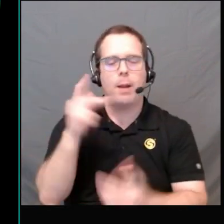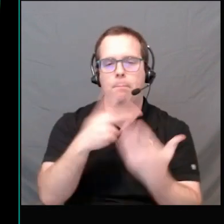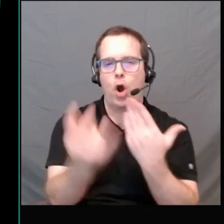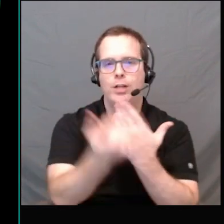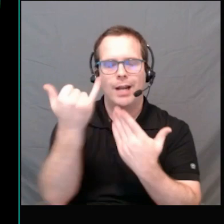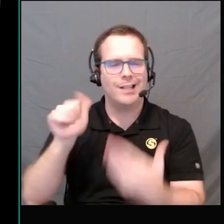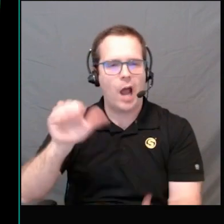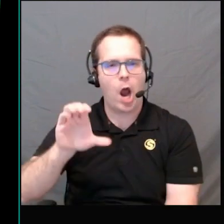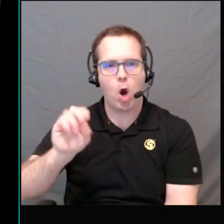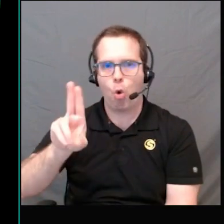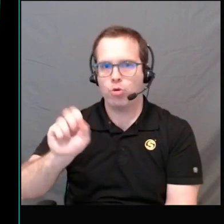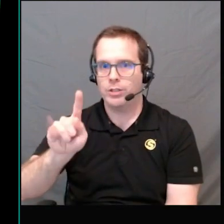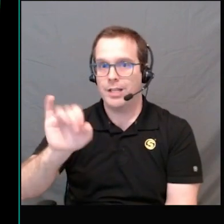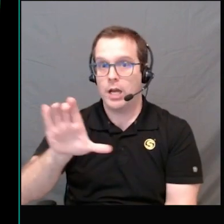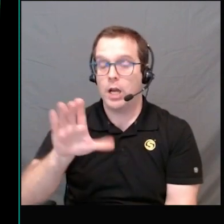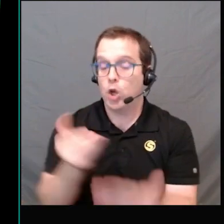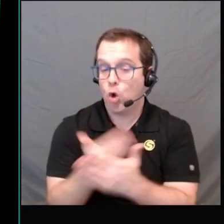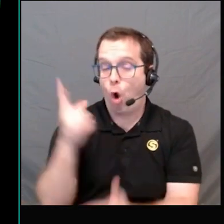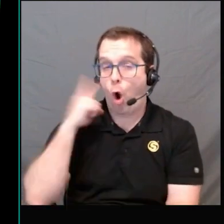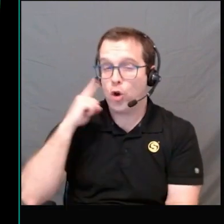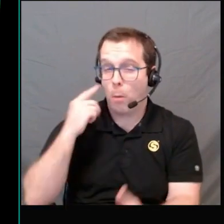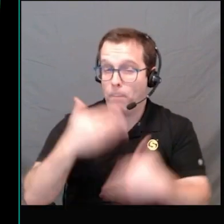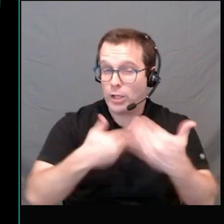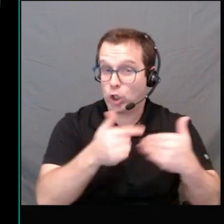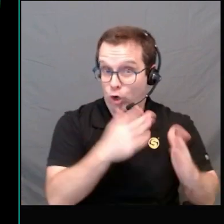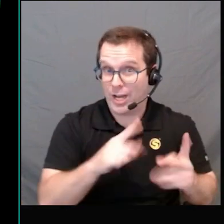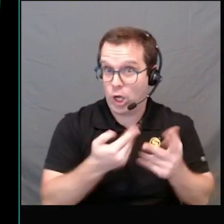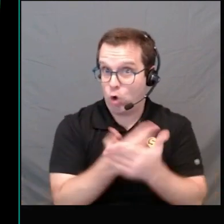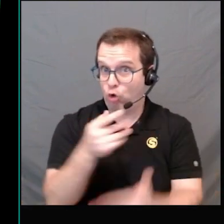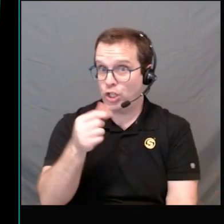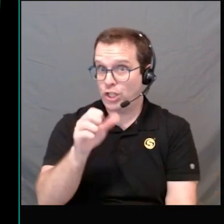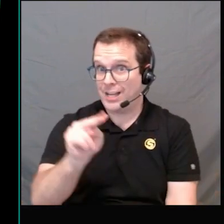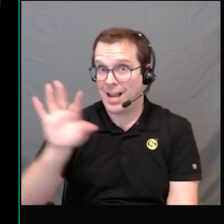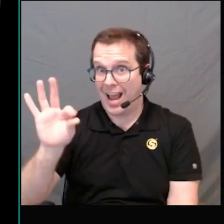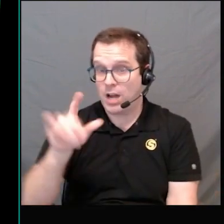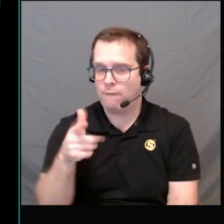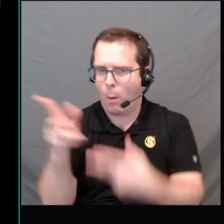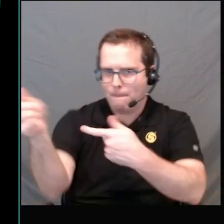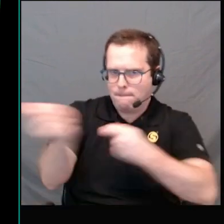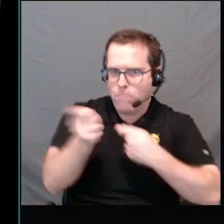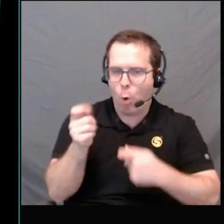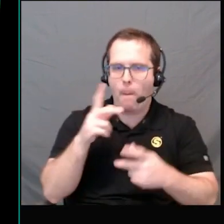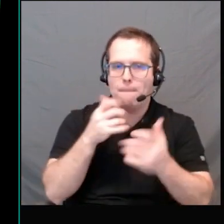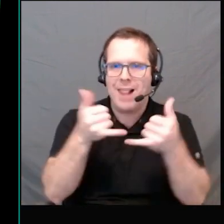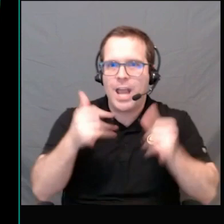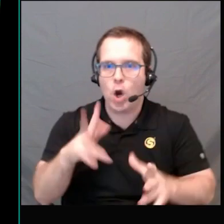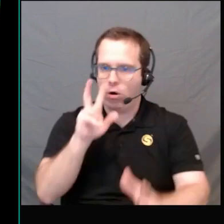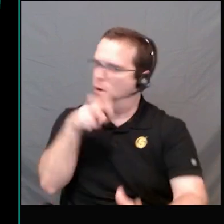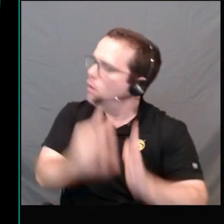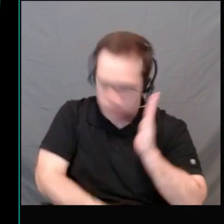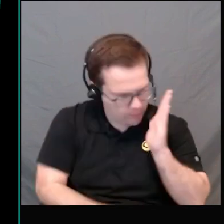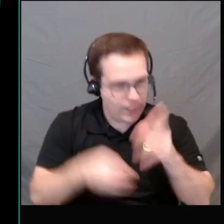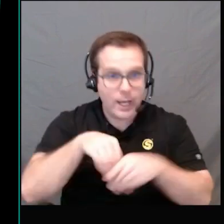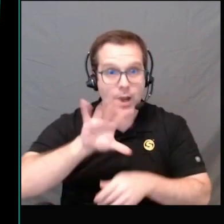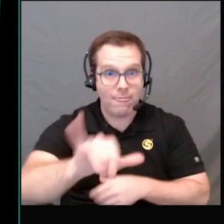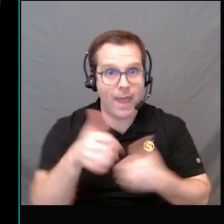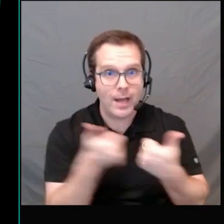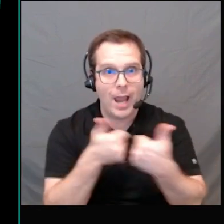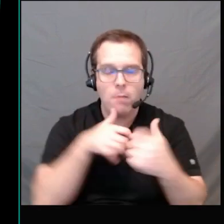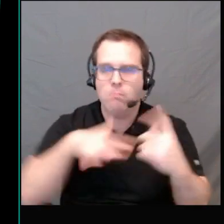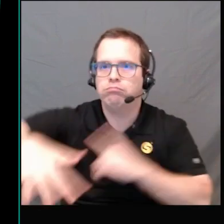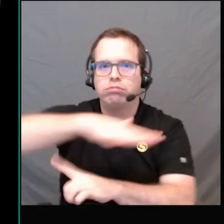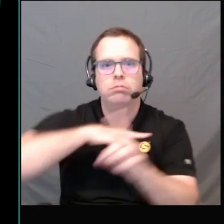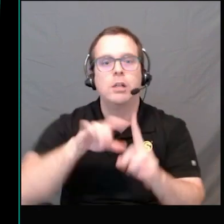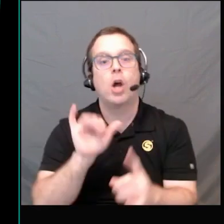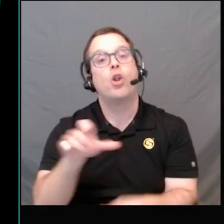audio processors and Gen 9 technologies can help pull players even deeper into the reality of your game. Another great presentation about